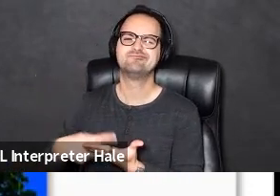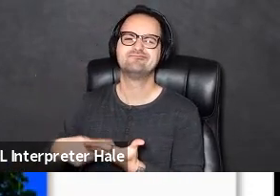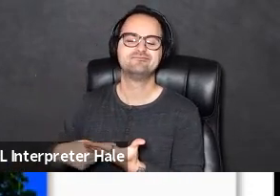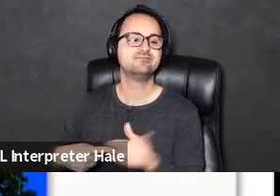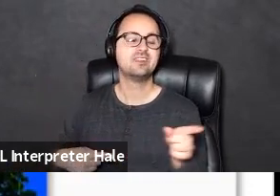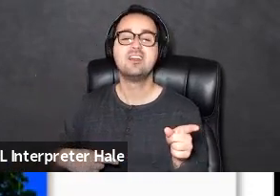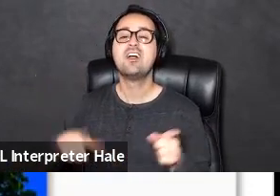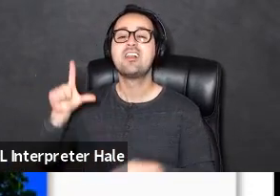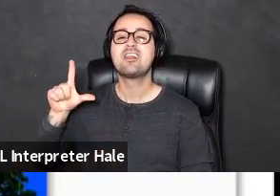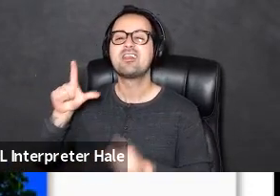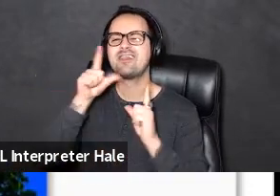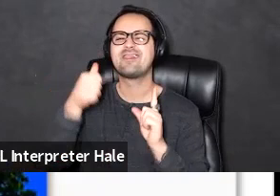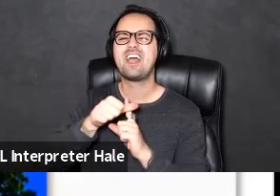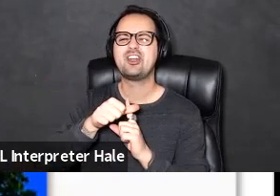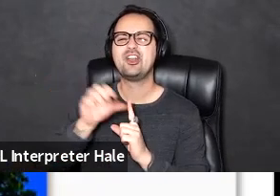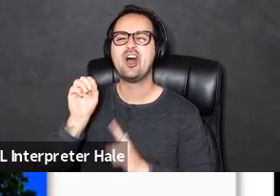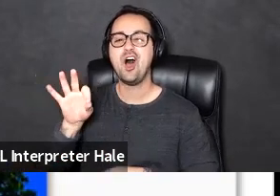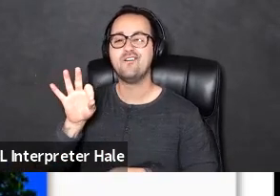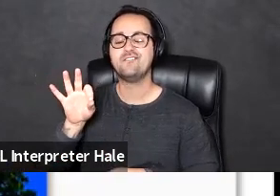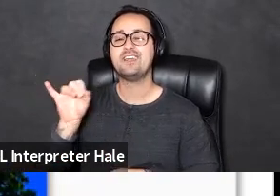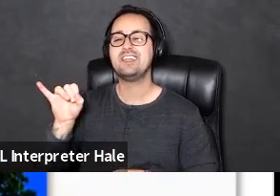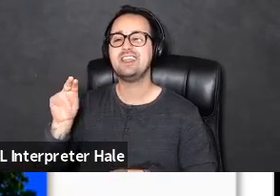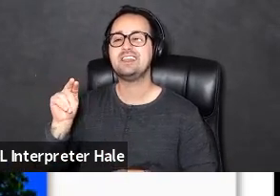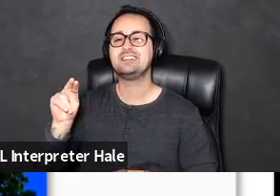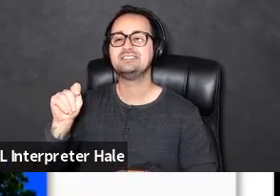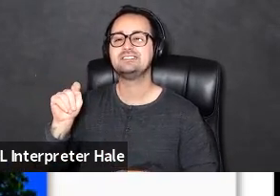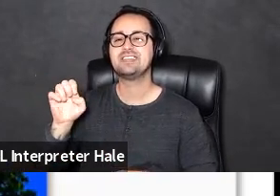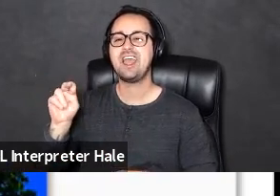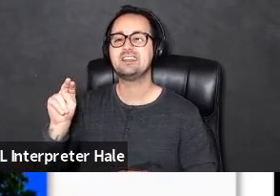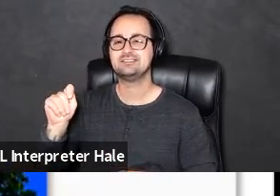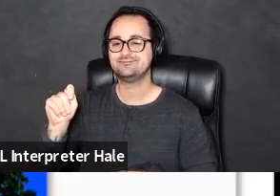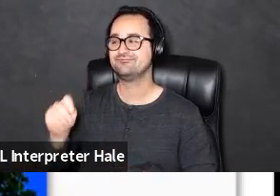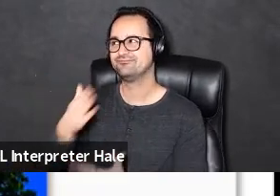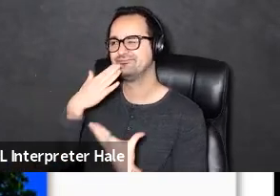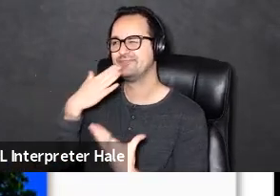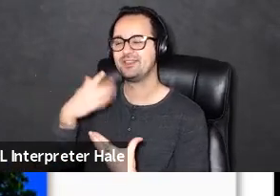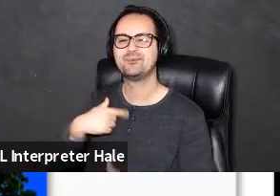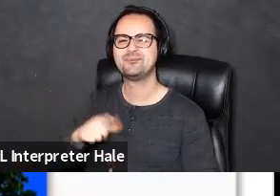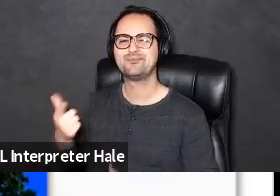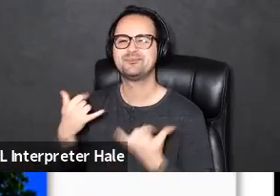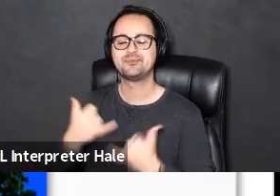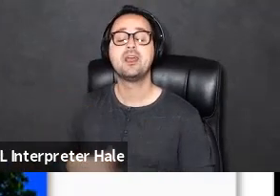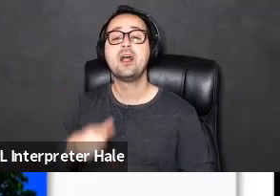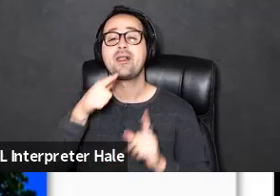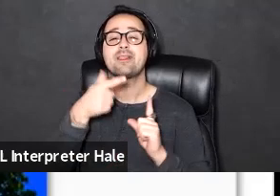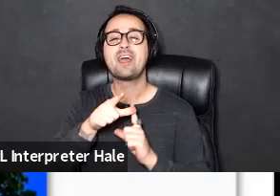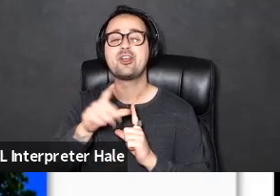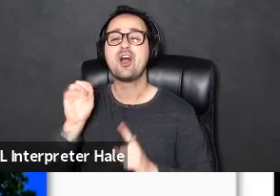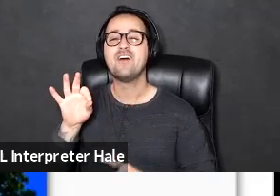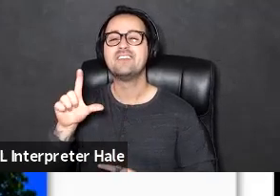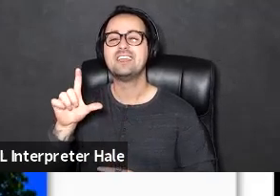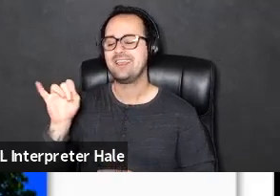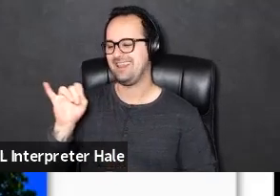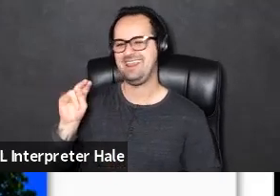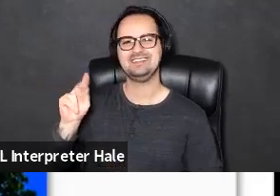to Craig to sort of go through the letter of intent. Great. Thank you, Tom. Yeah, a letter of intent, while it's not a legal